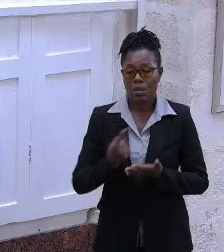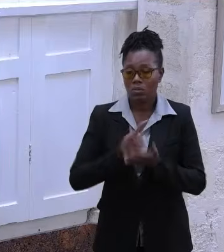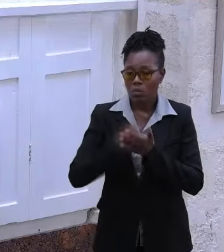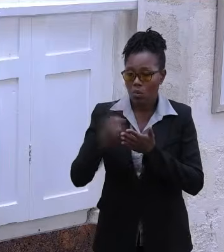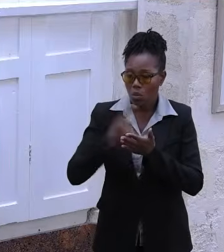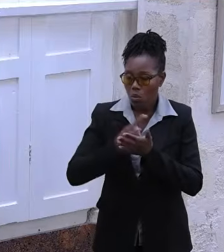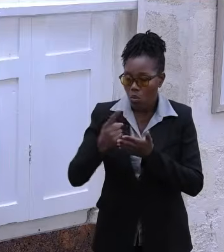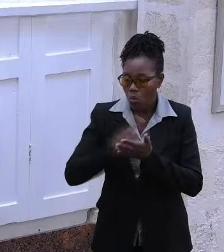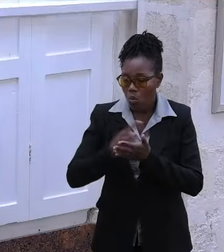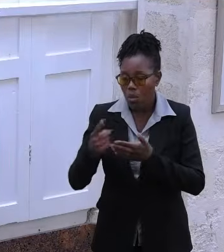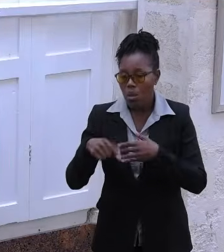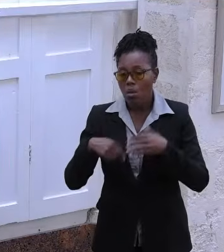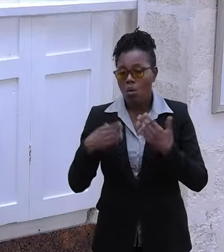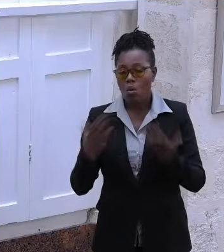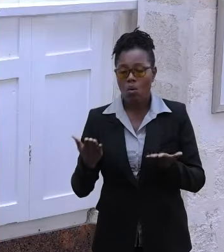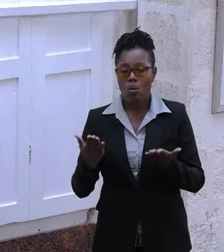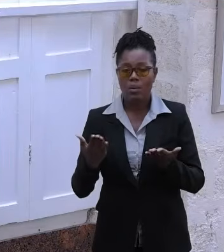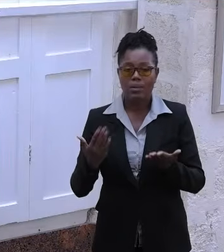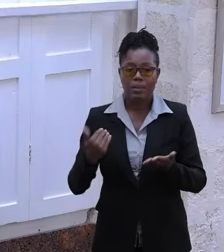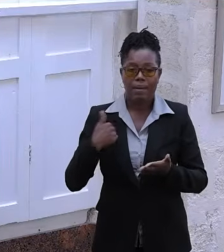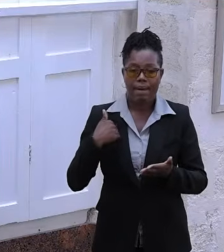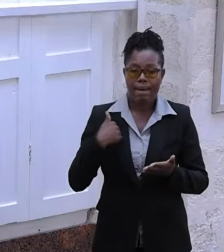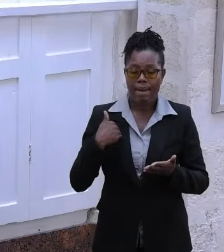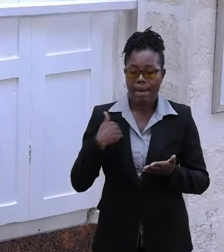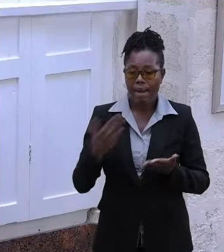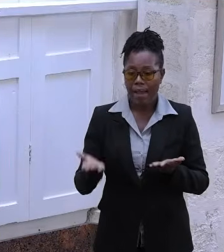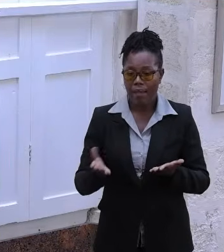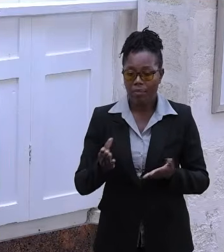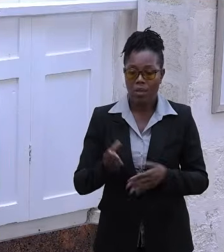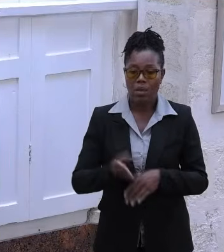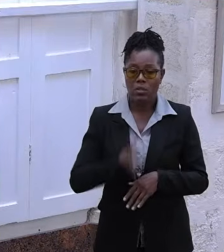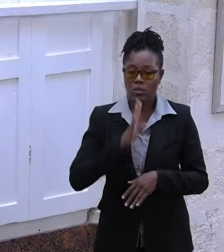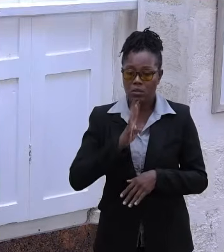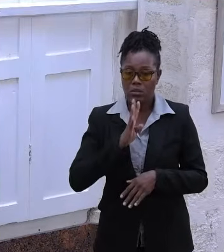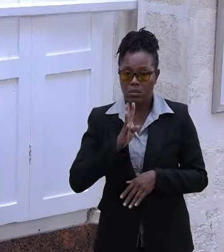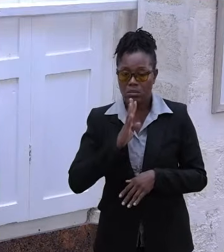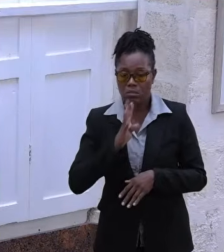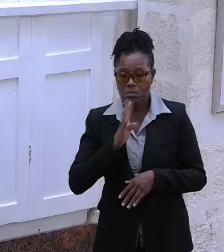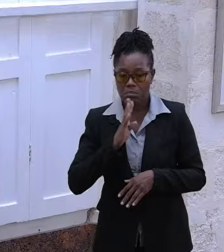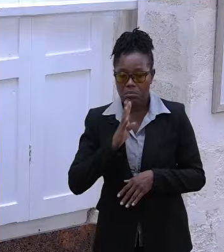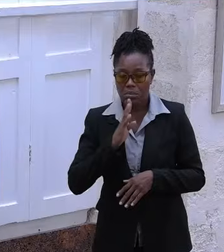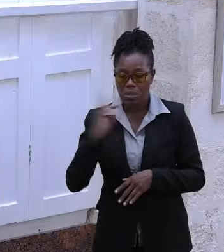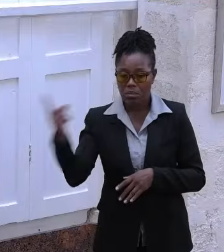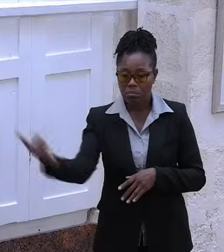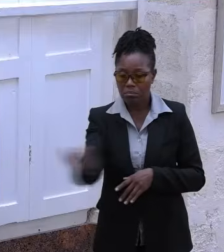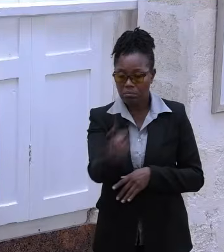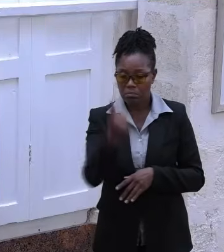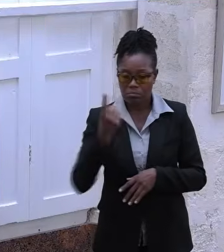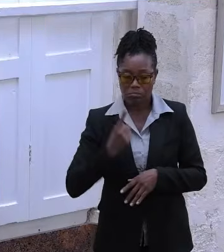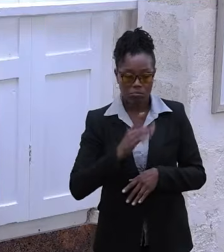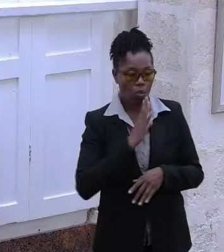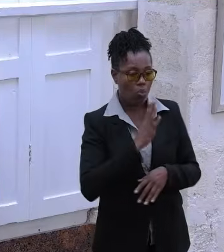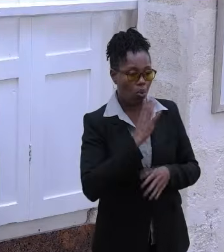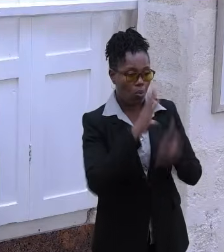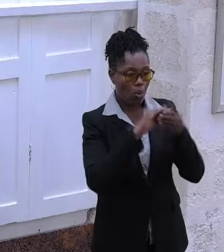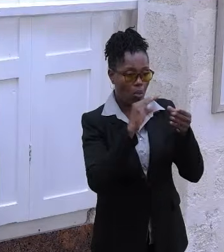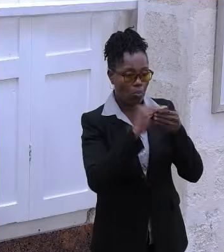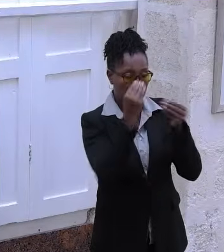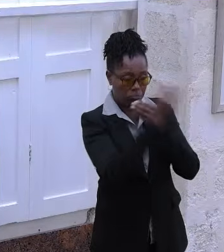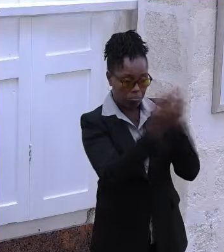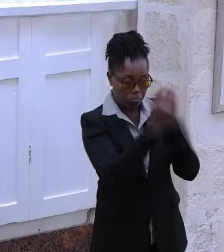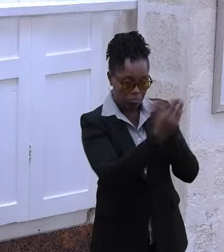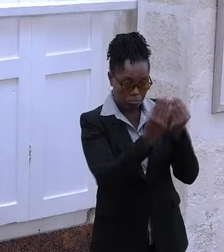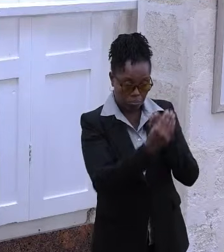less to have the presentation, the oral presentations done. And we want that all